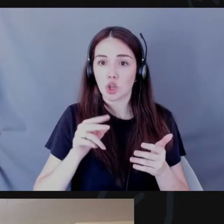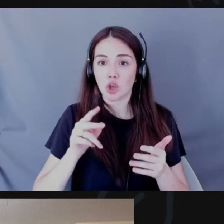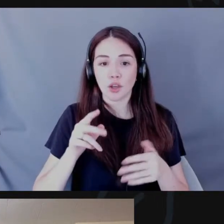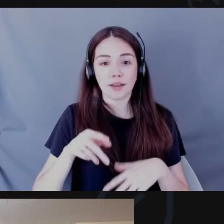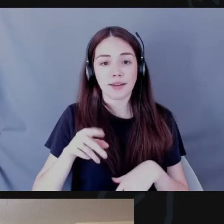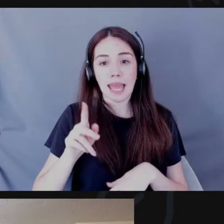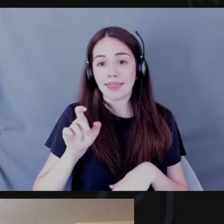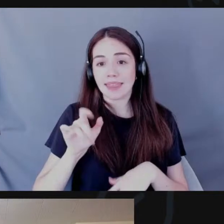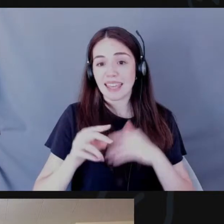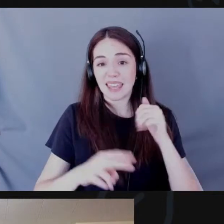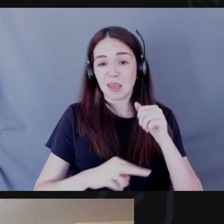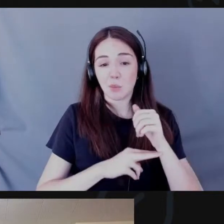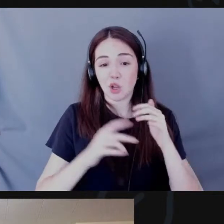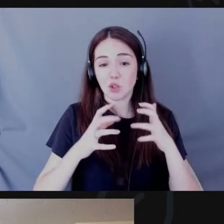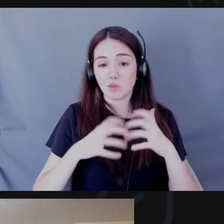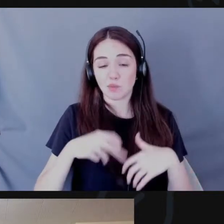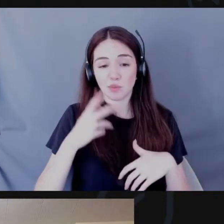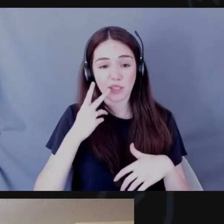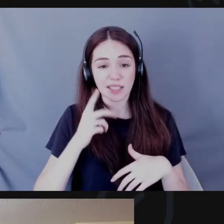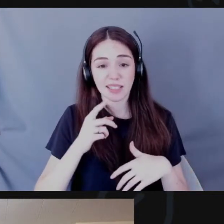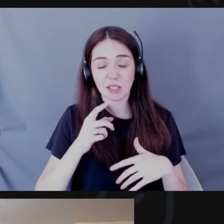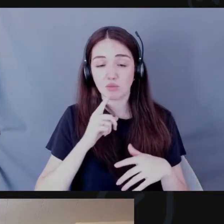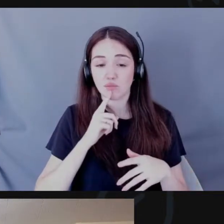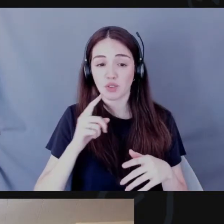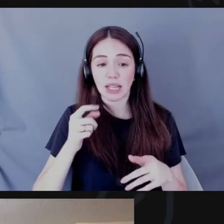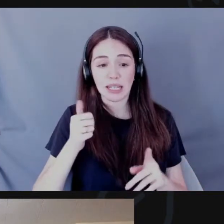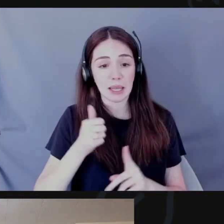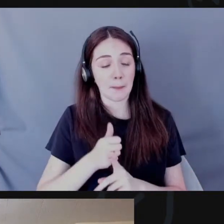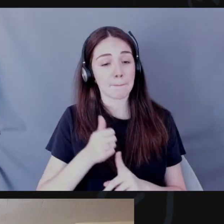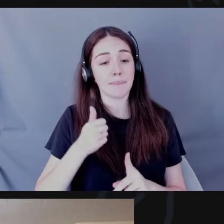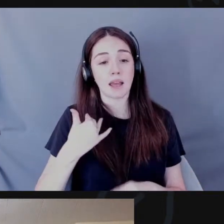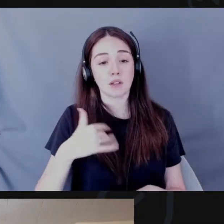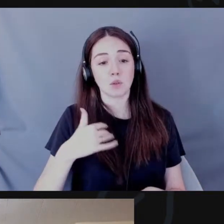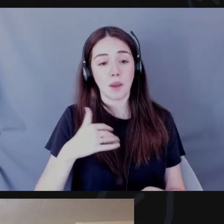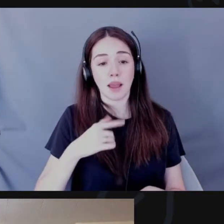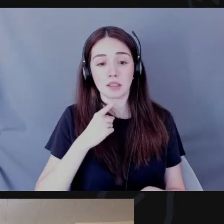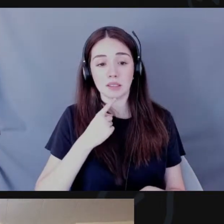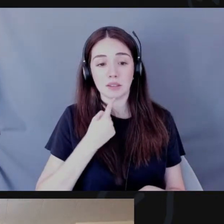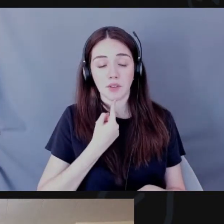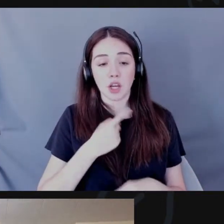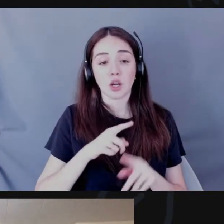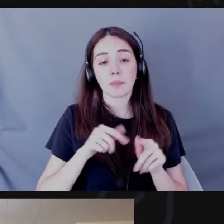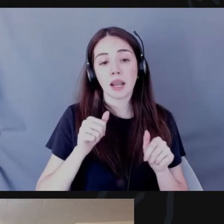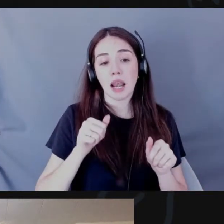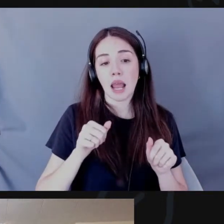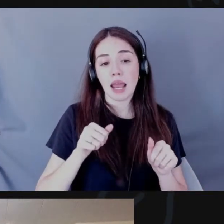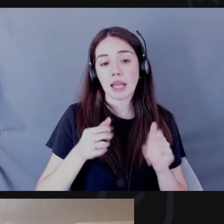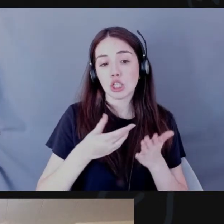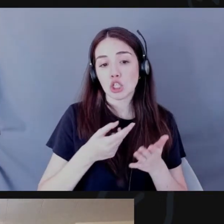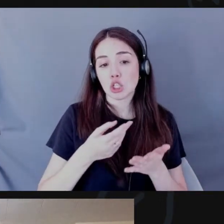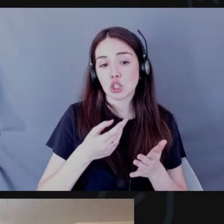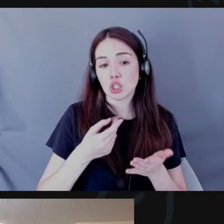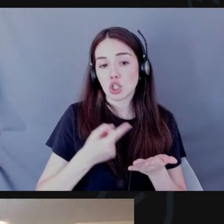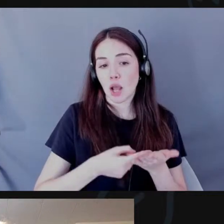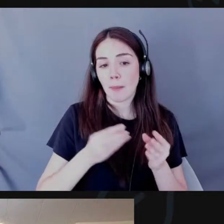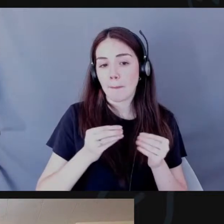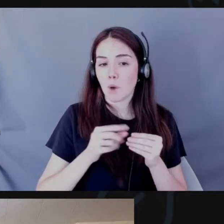crippling that was. But I can speak more fully to the cleanliness side of things.